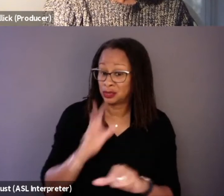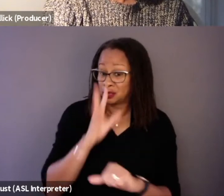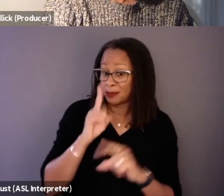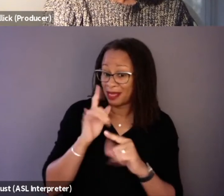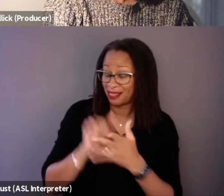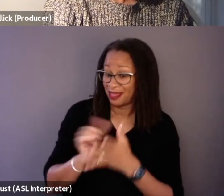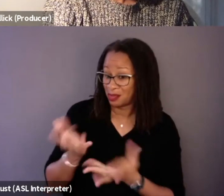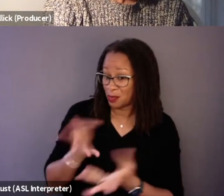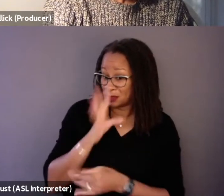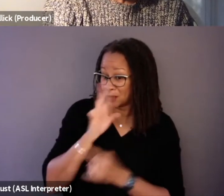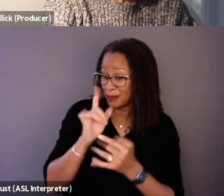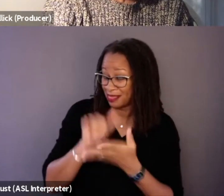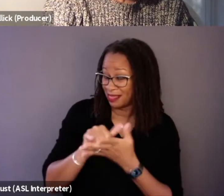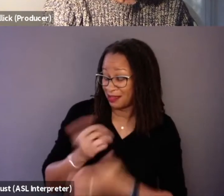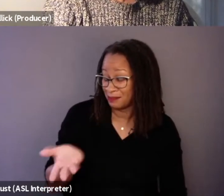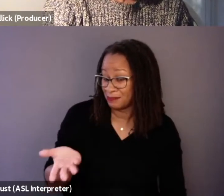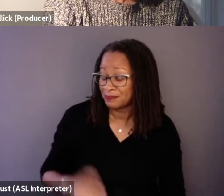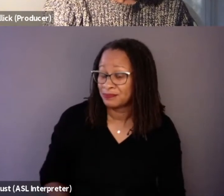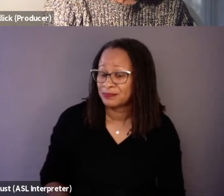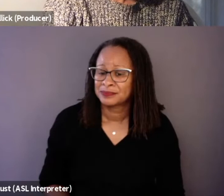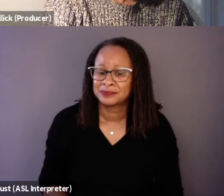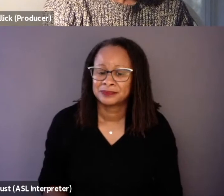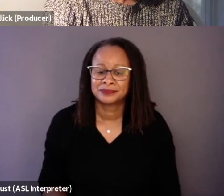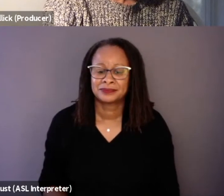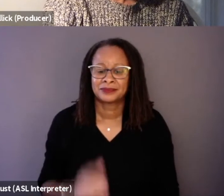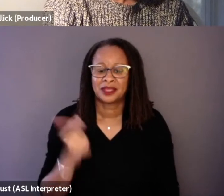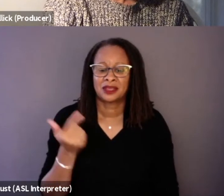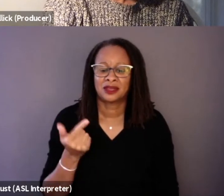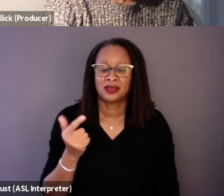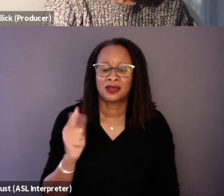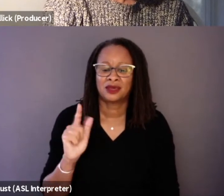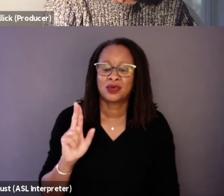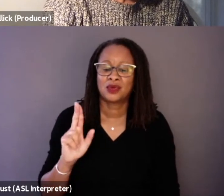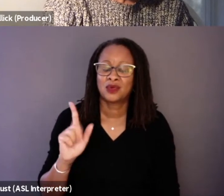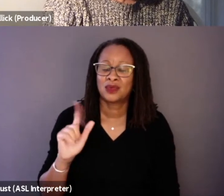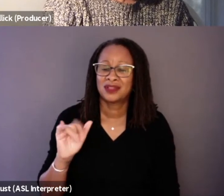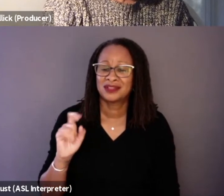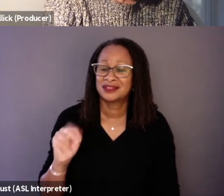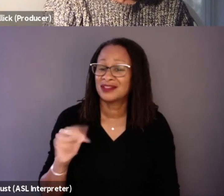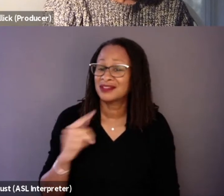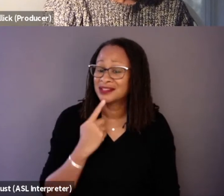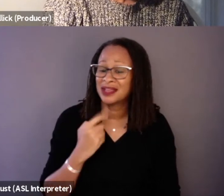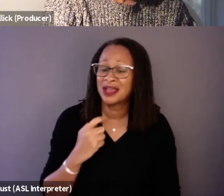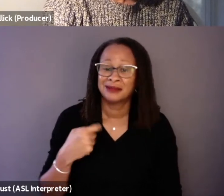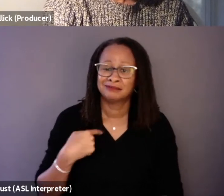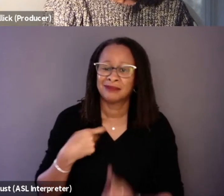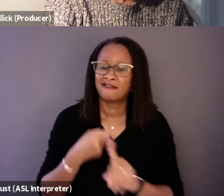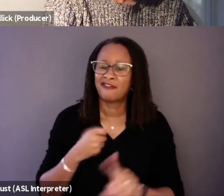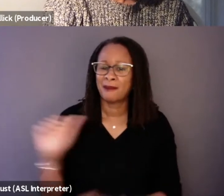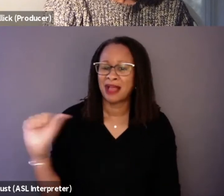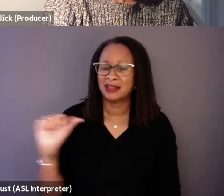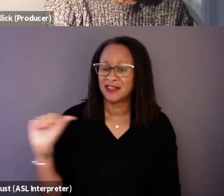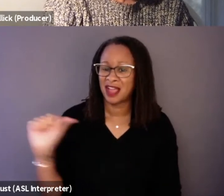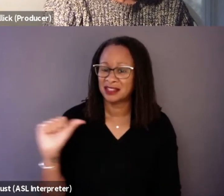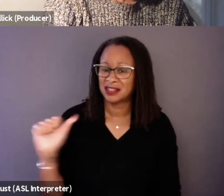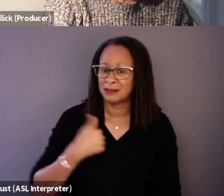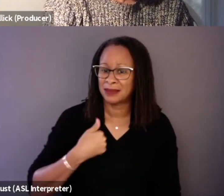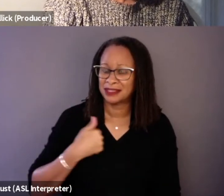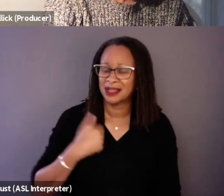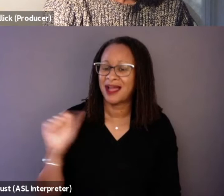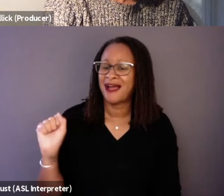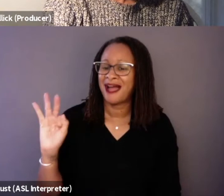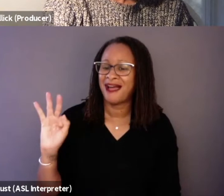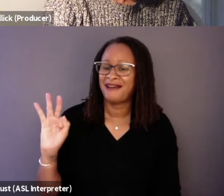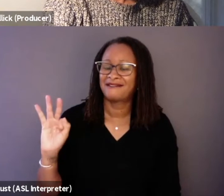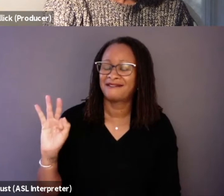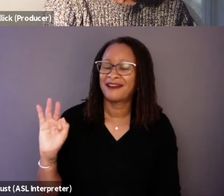to make the film too. The reason I made this film, I'm from Afghanistan. I was not happy with